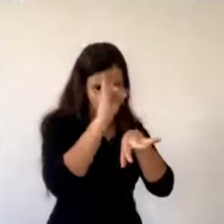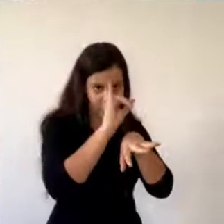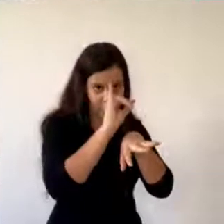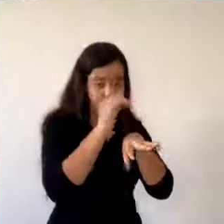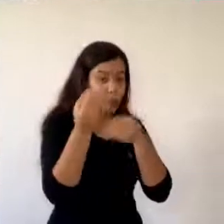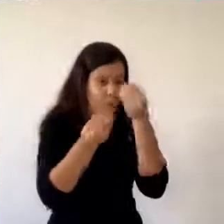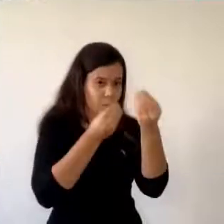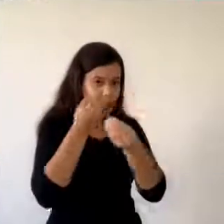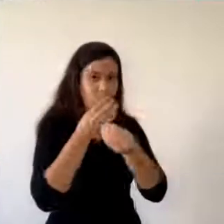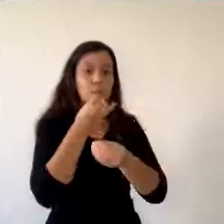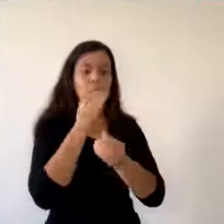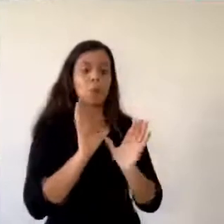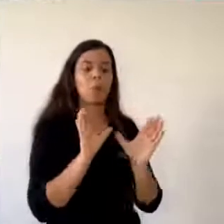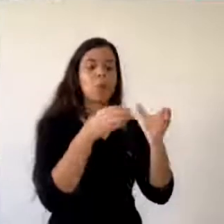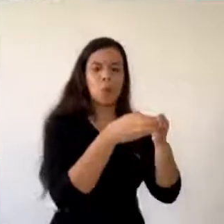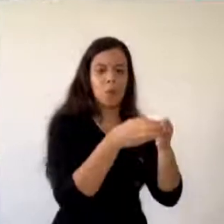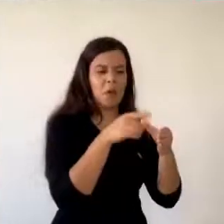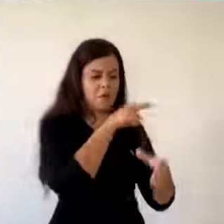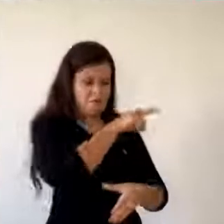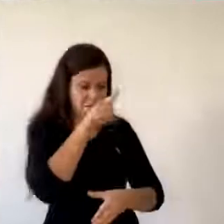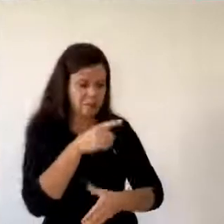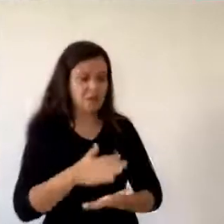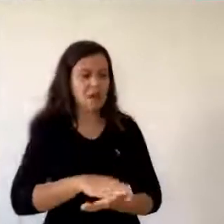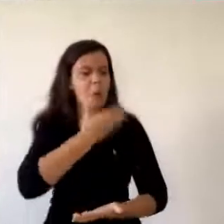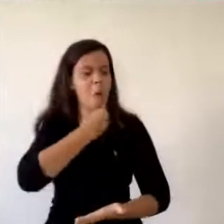a conversation without judgment?